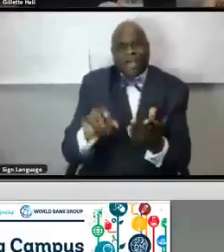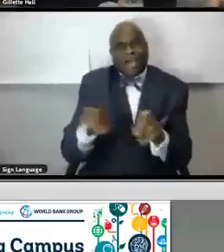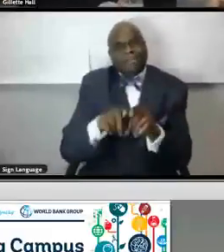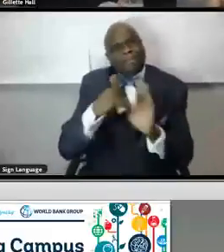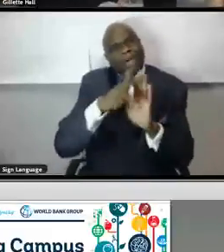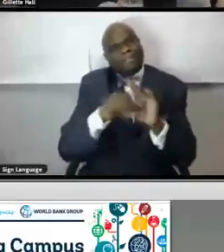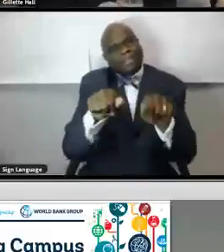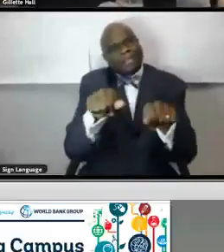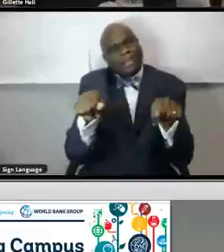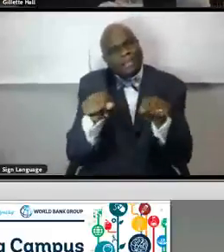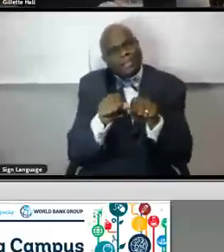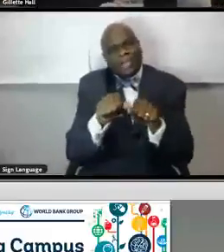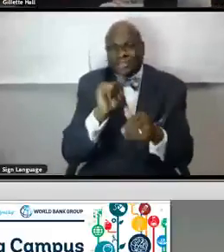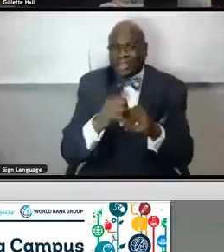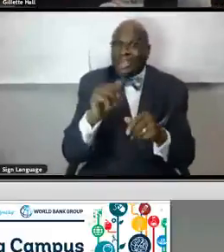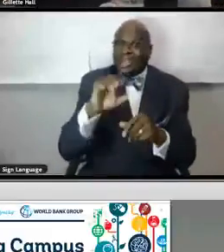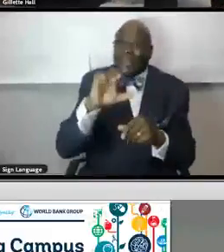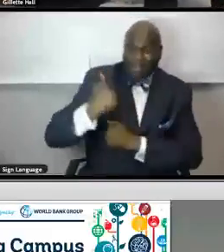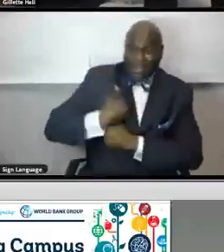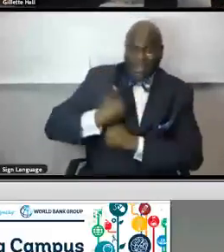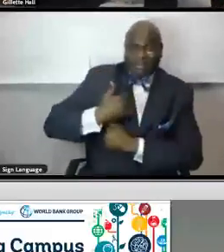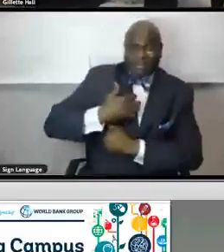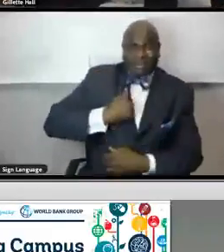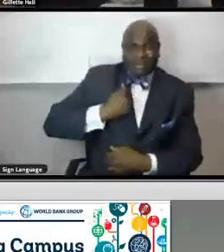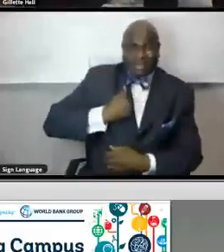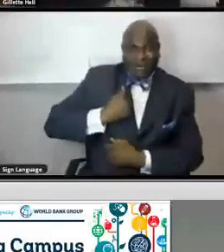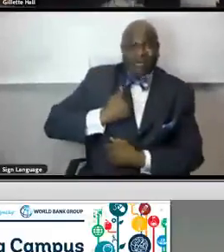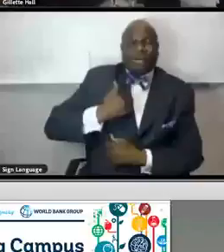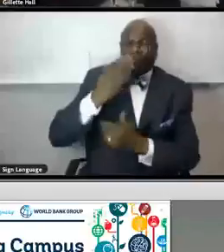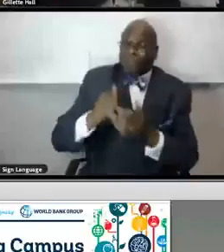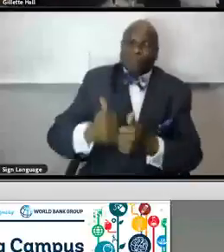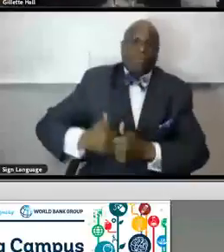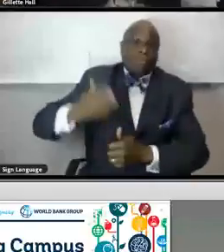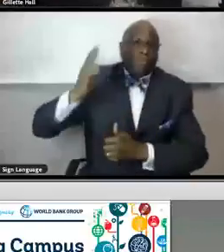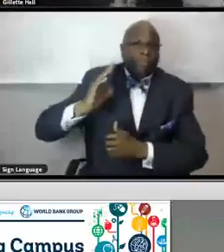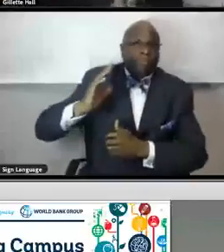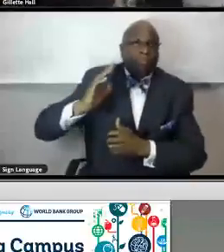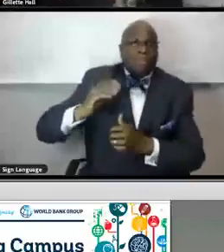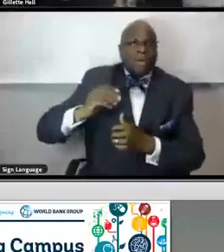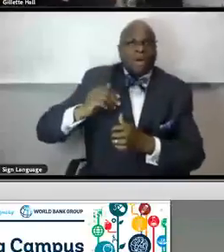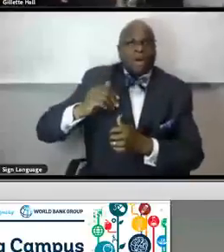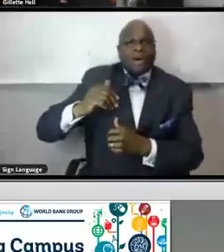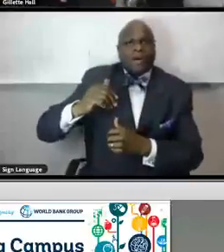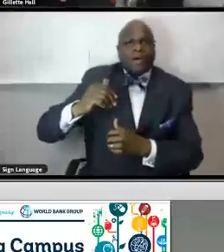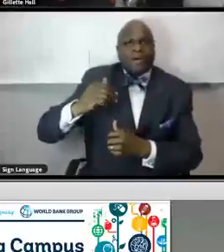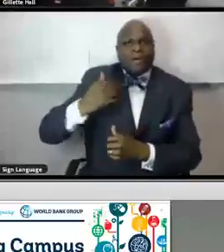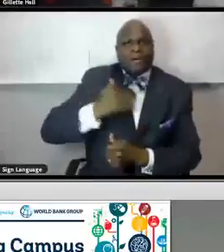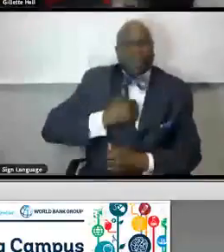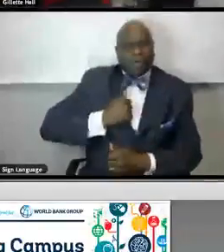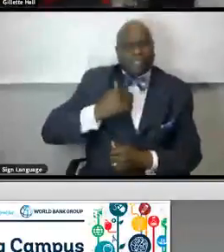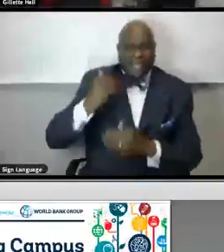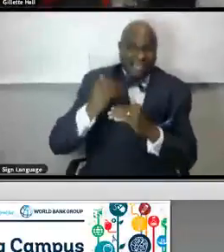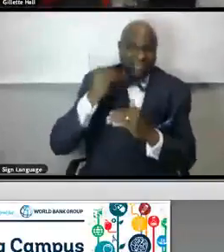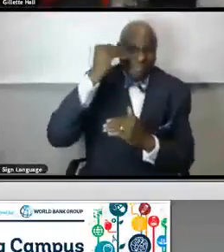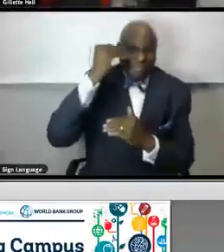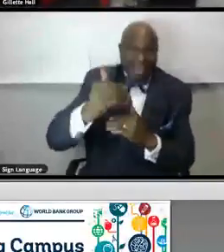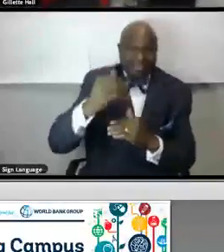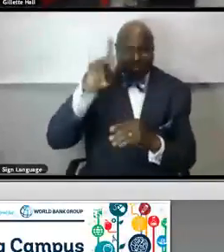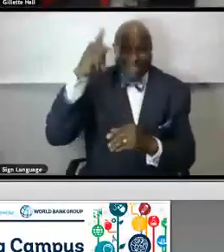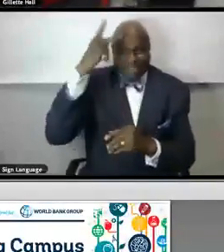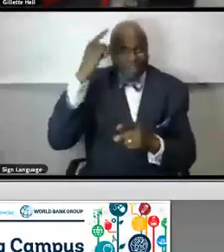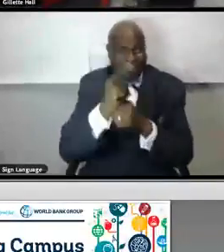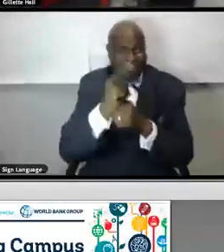policy area is that even Canada, which is in some ways one of the most call it advanced, politically